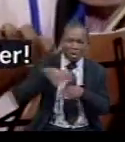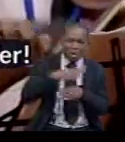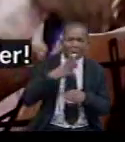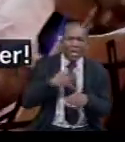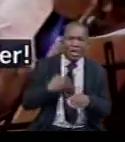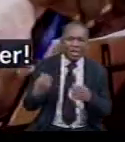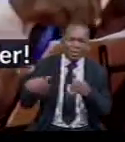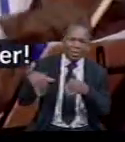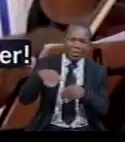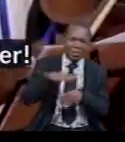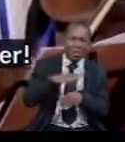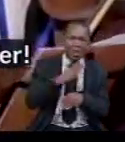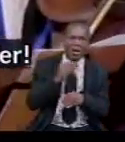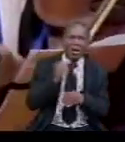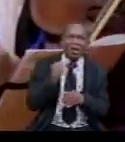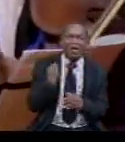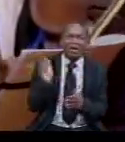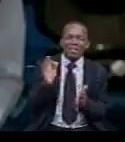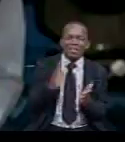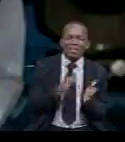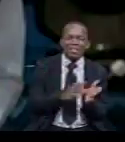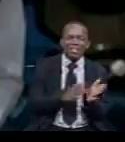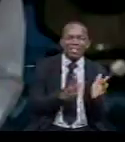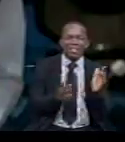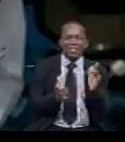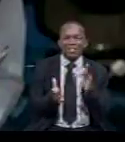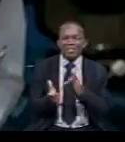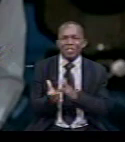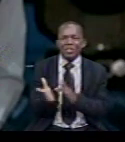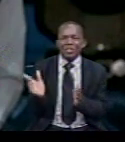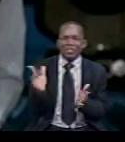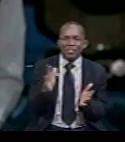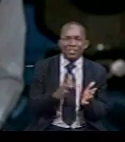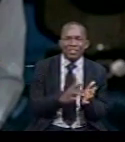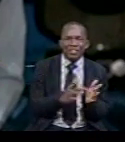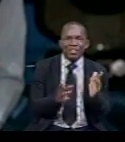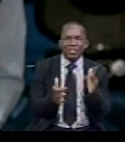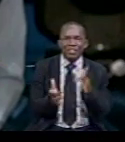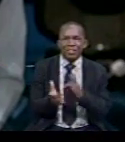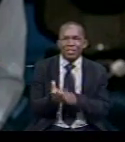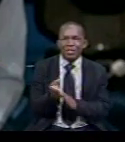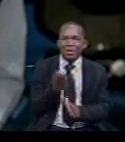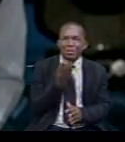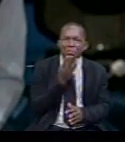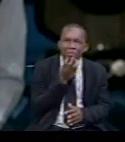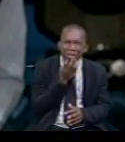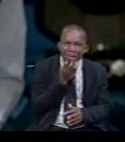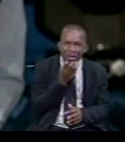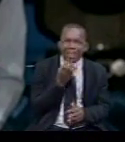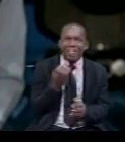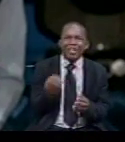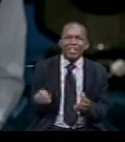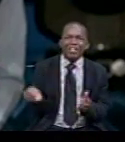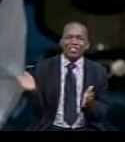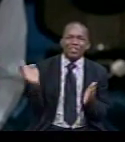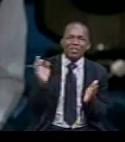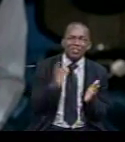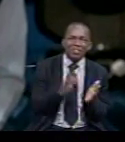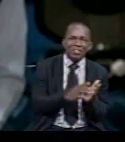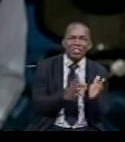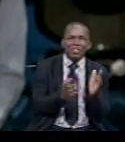more and more. Jesus, Jesus,